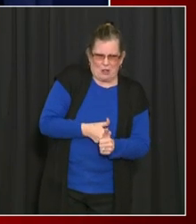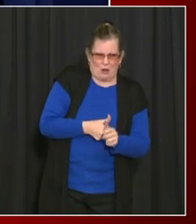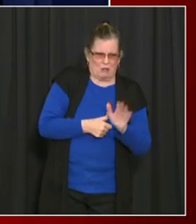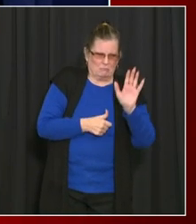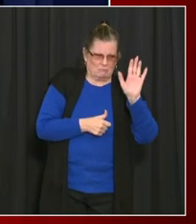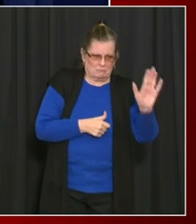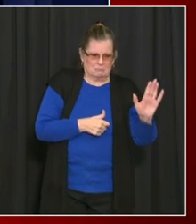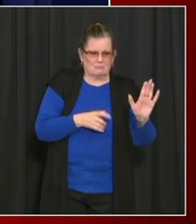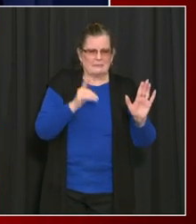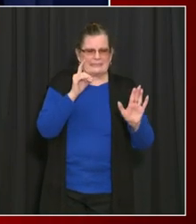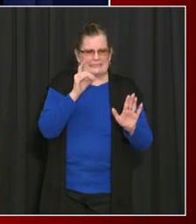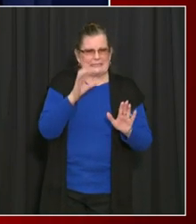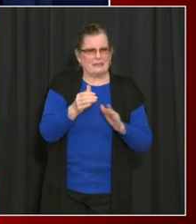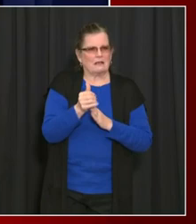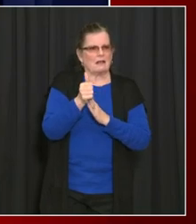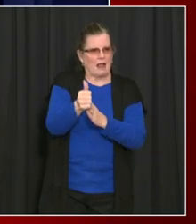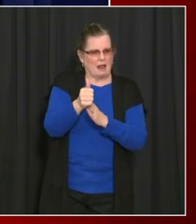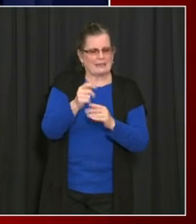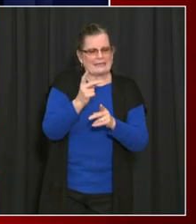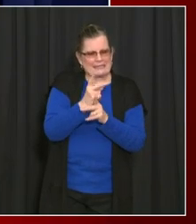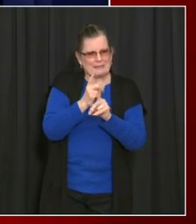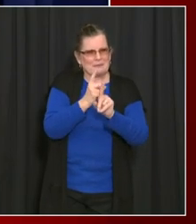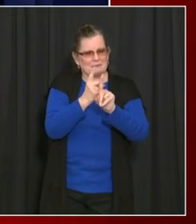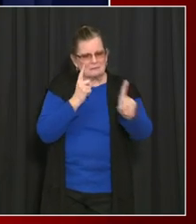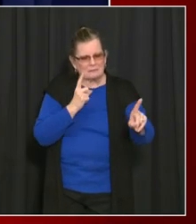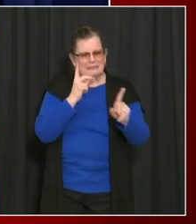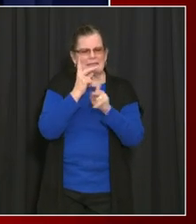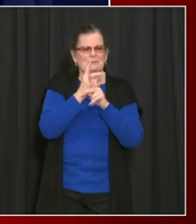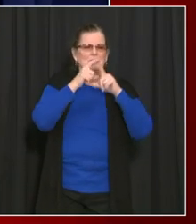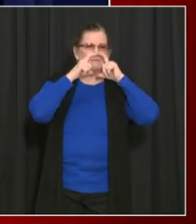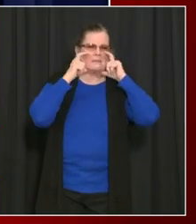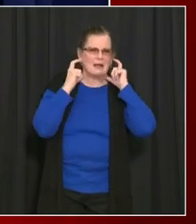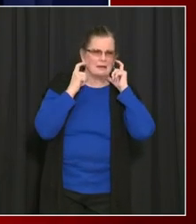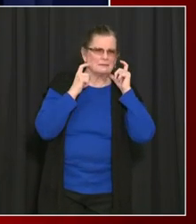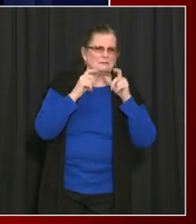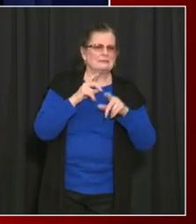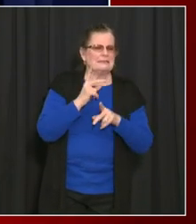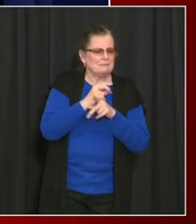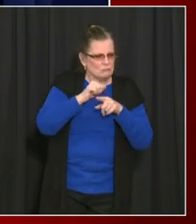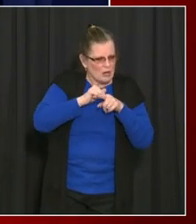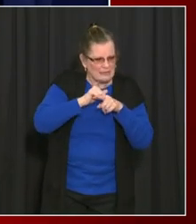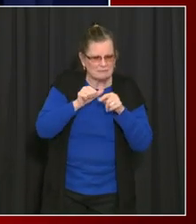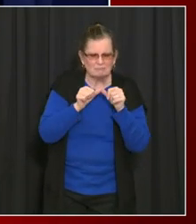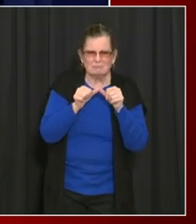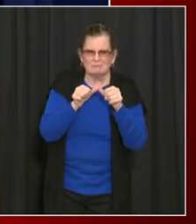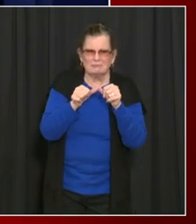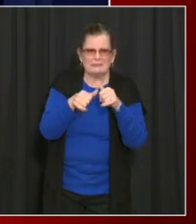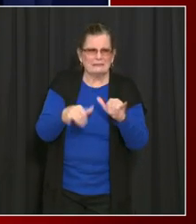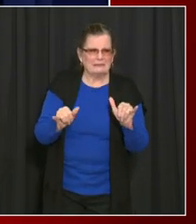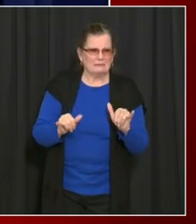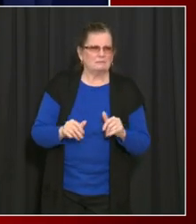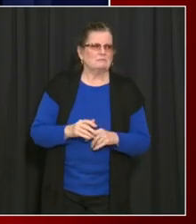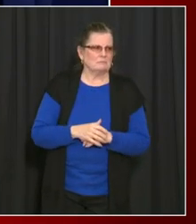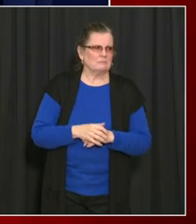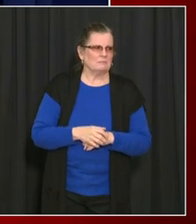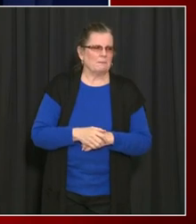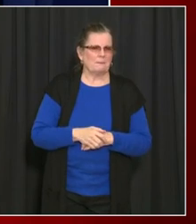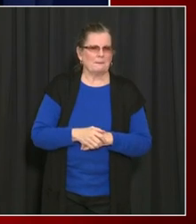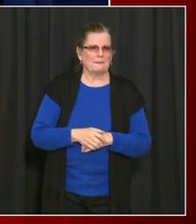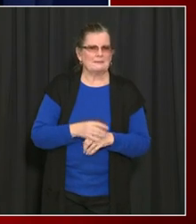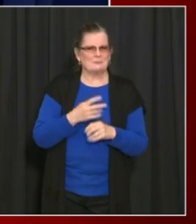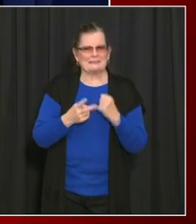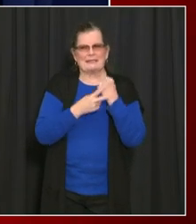social distancing, should be wearing masks, and practicing good hygiene. Yes.